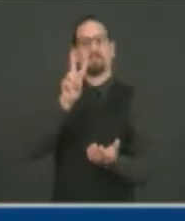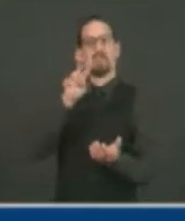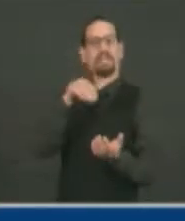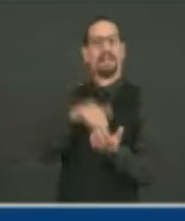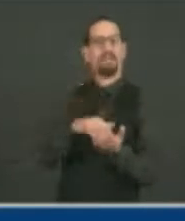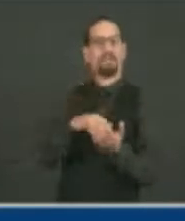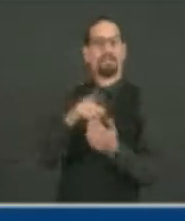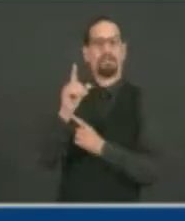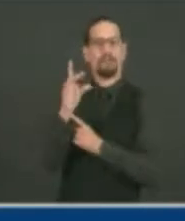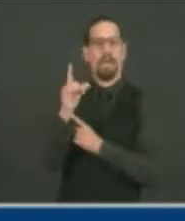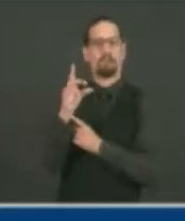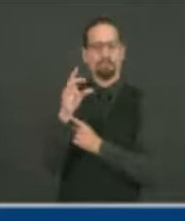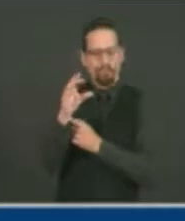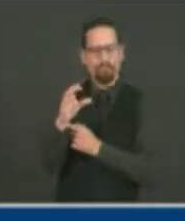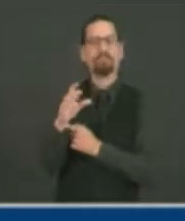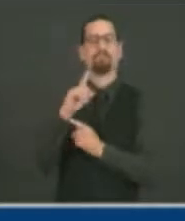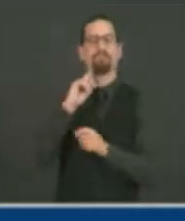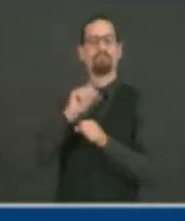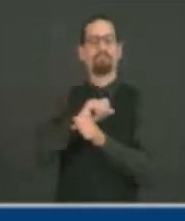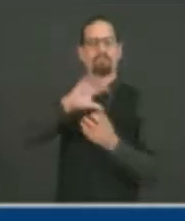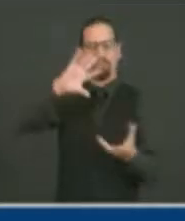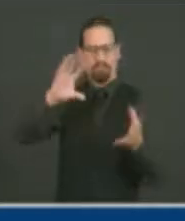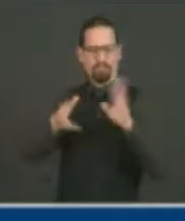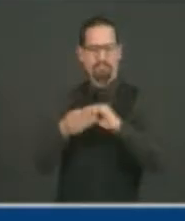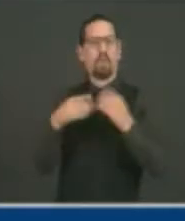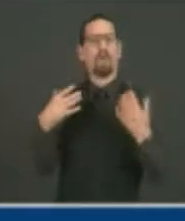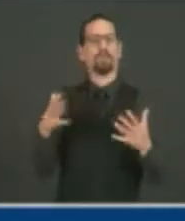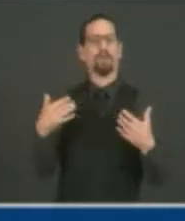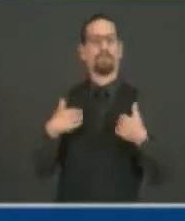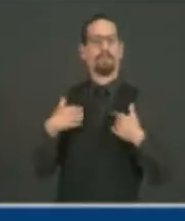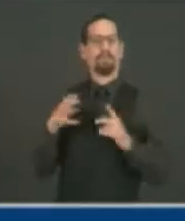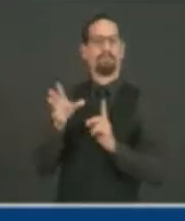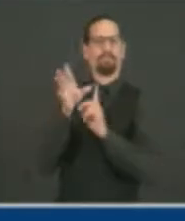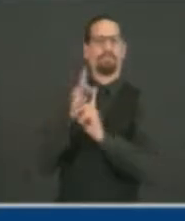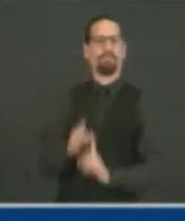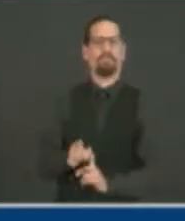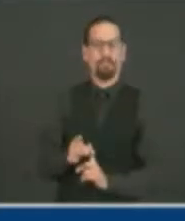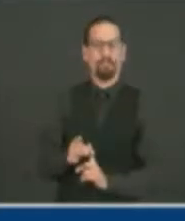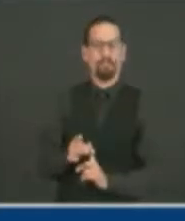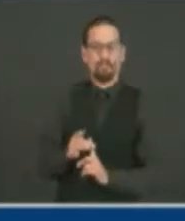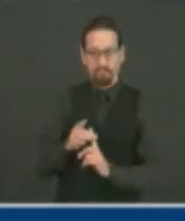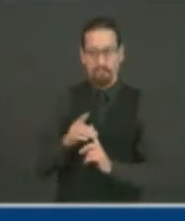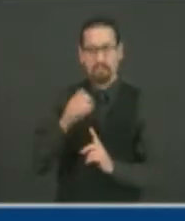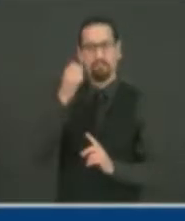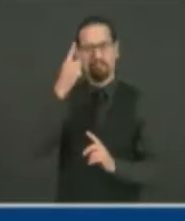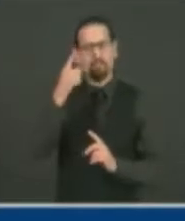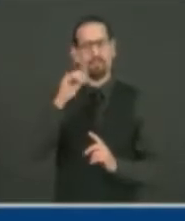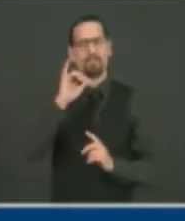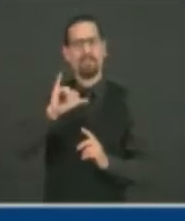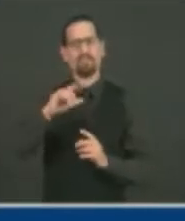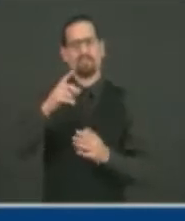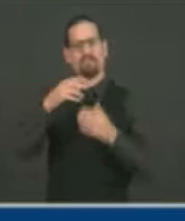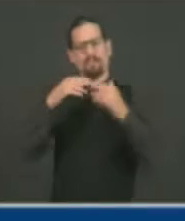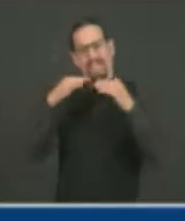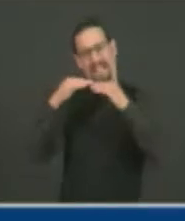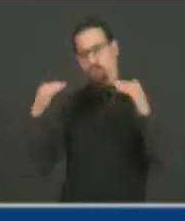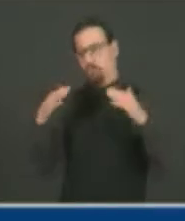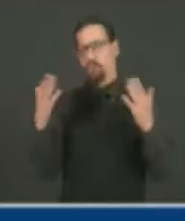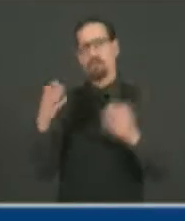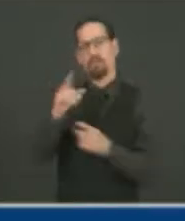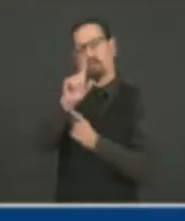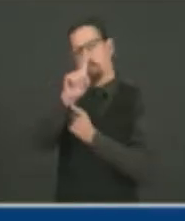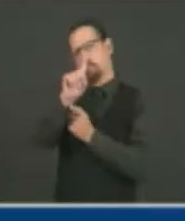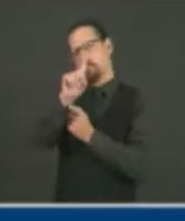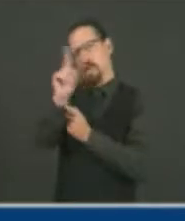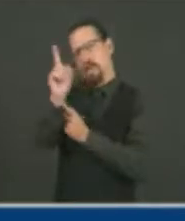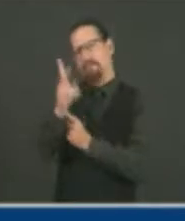1.5%. So that's a good place to be. 1.5% is among the lowest in America. It's far below the